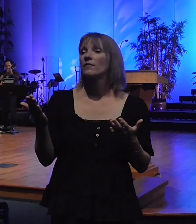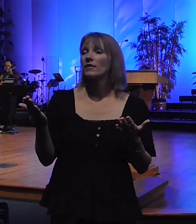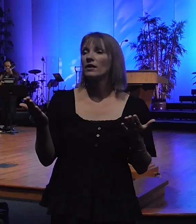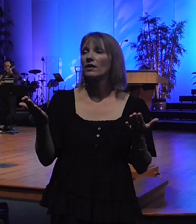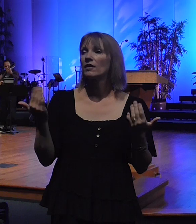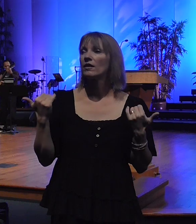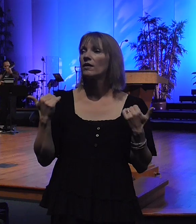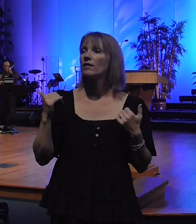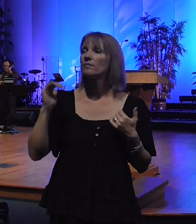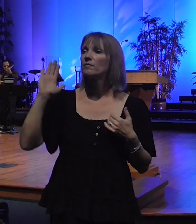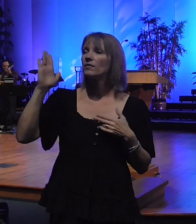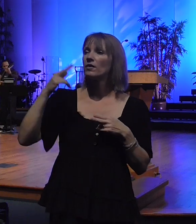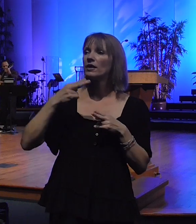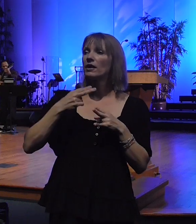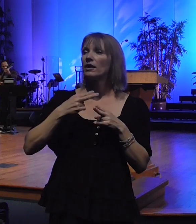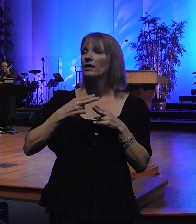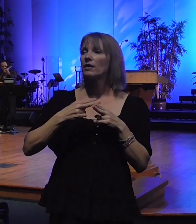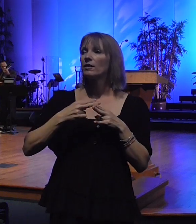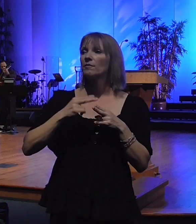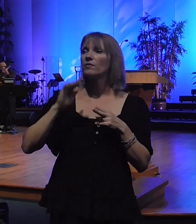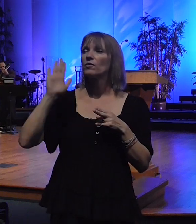Come sign your name